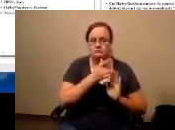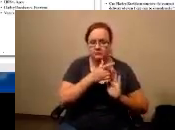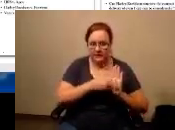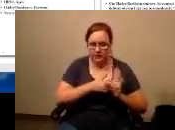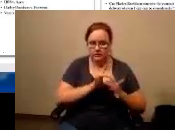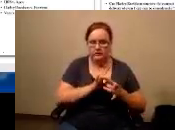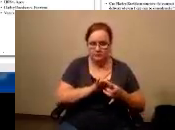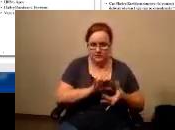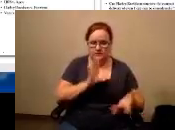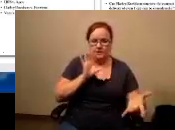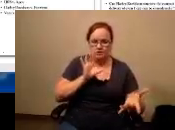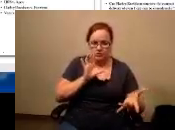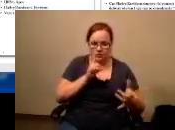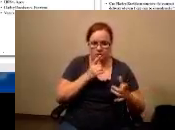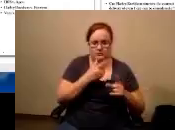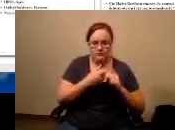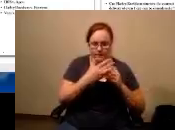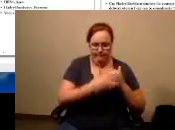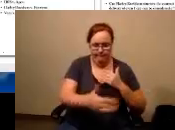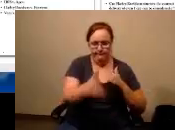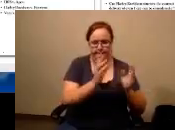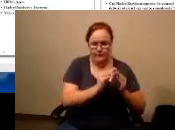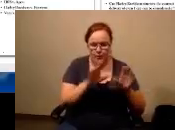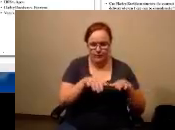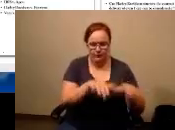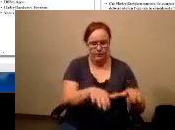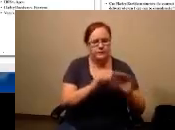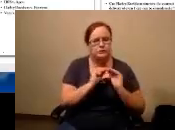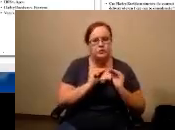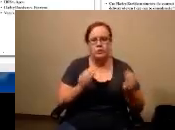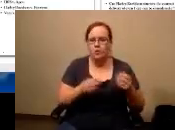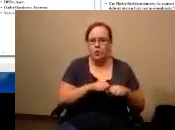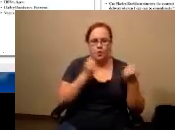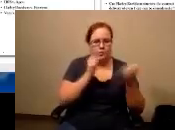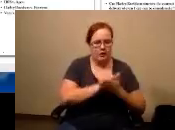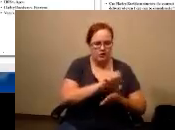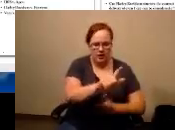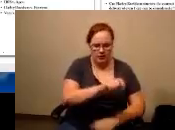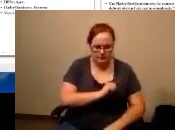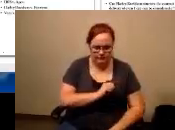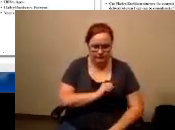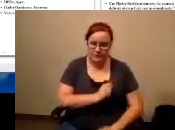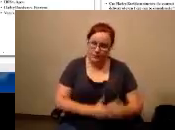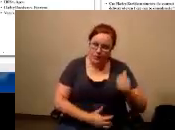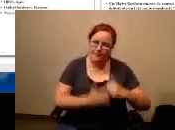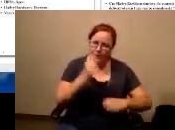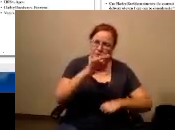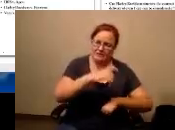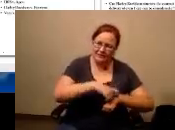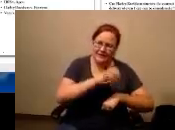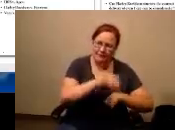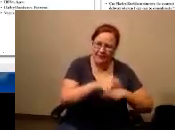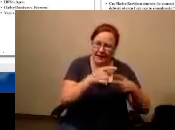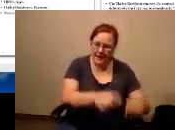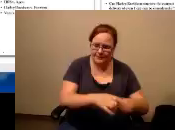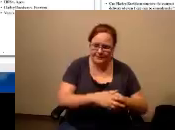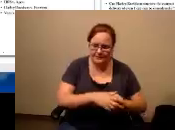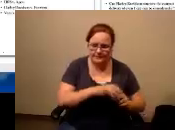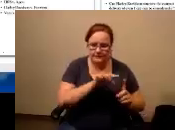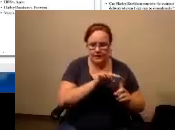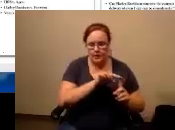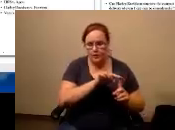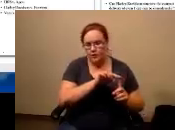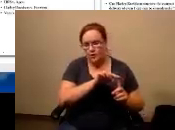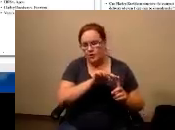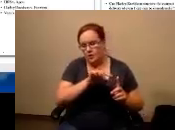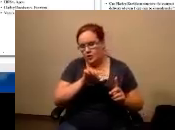discharged for further performance, and it is not a breach. And that's what happens most of the time. At the other end of